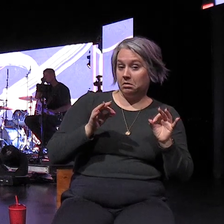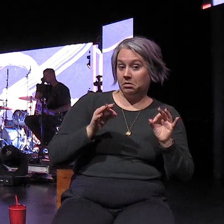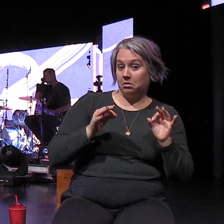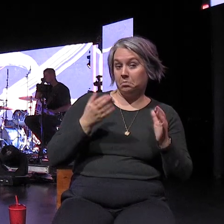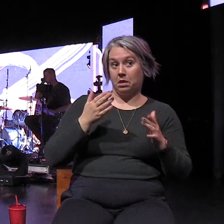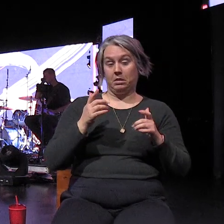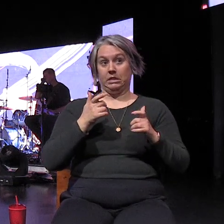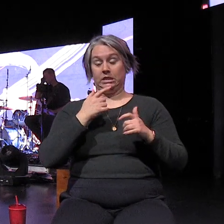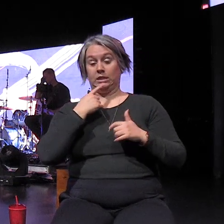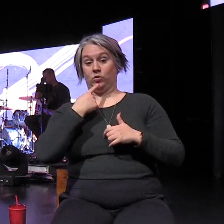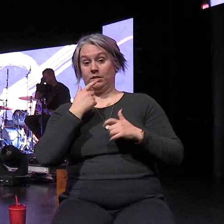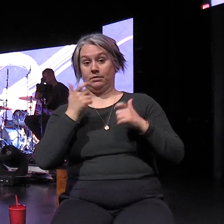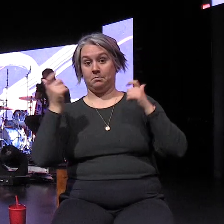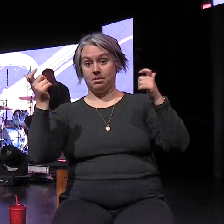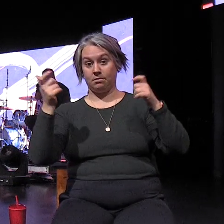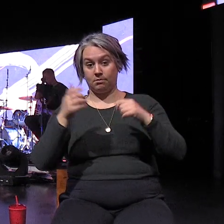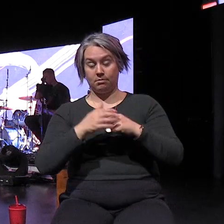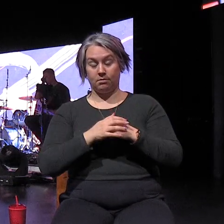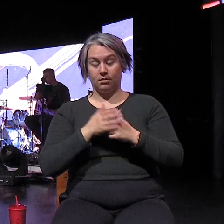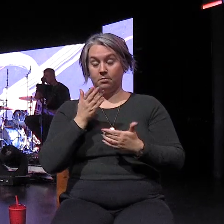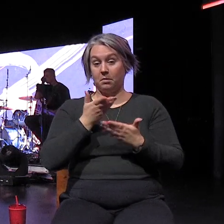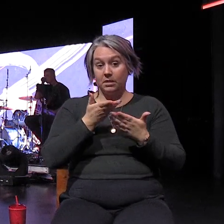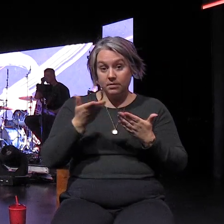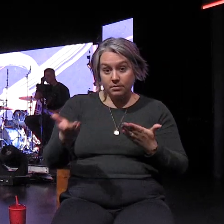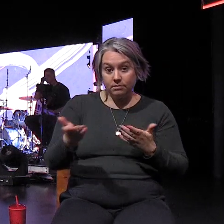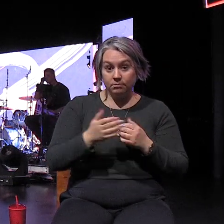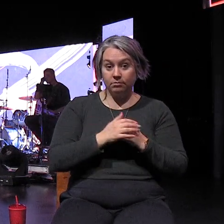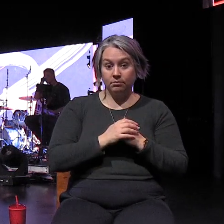Could be like the rich young ruler, could be possessions.